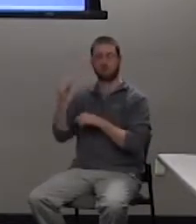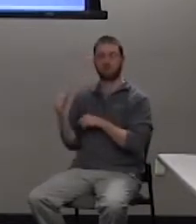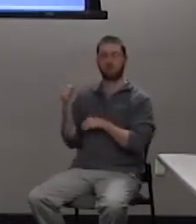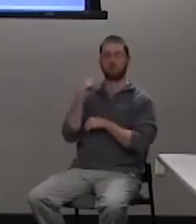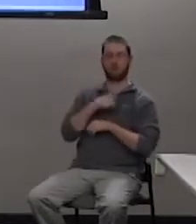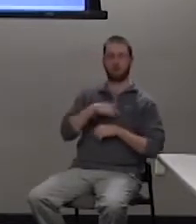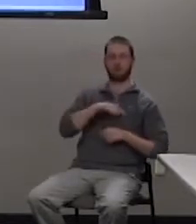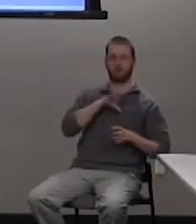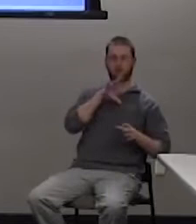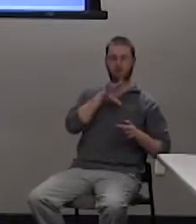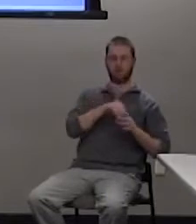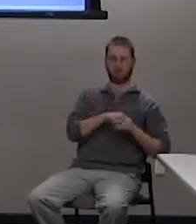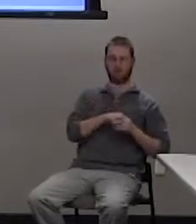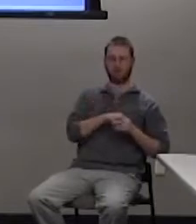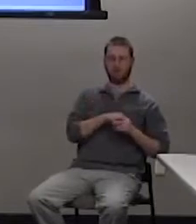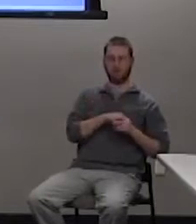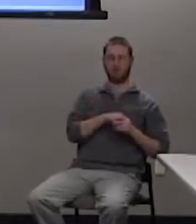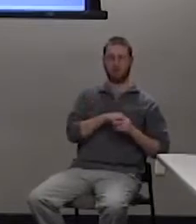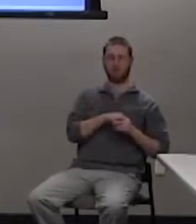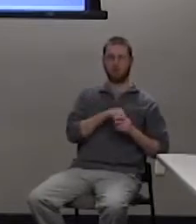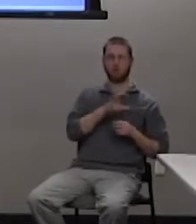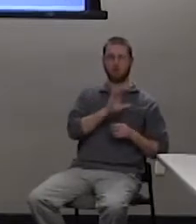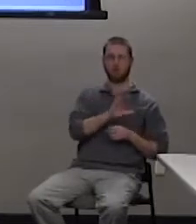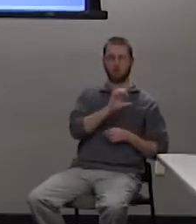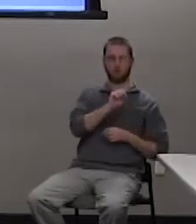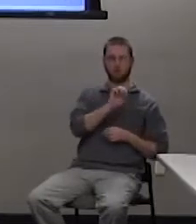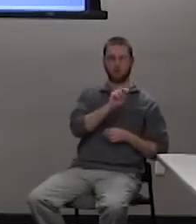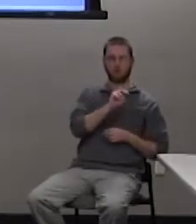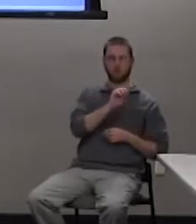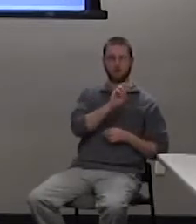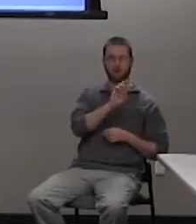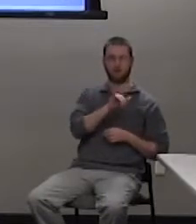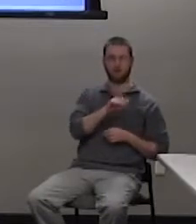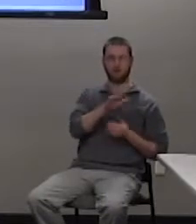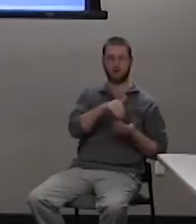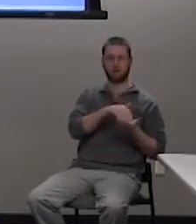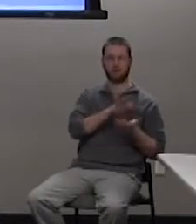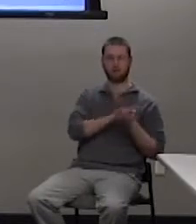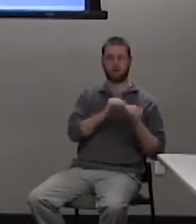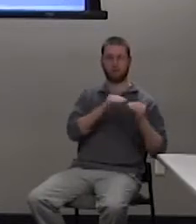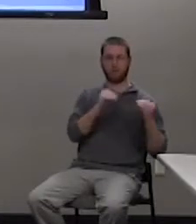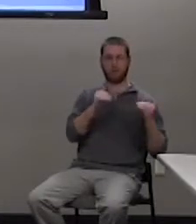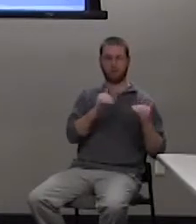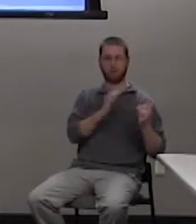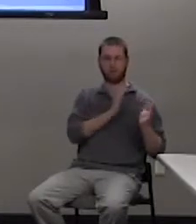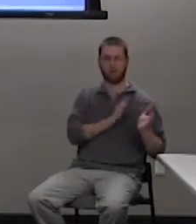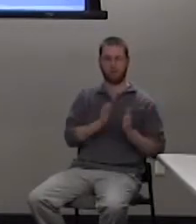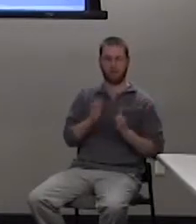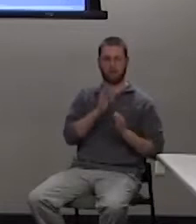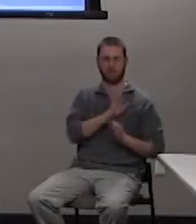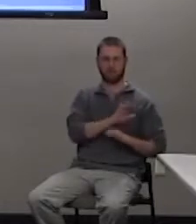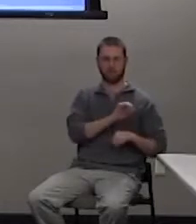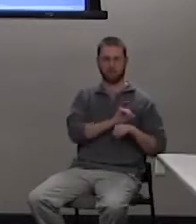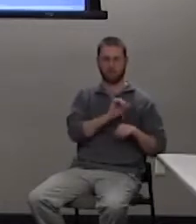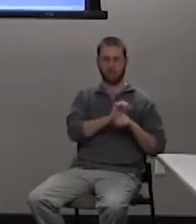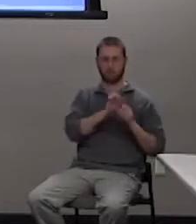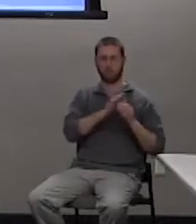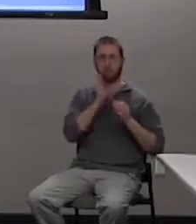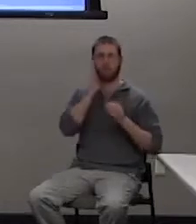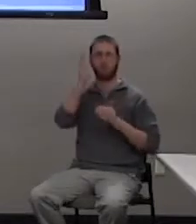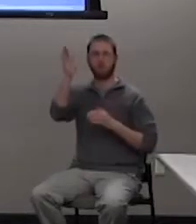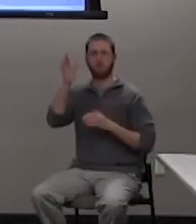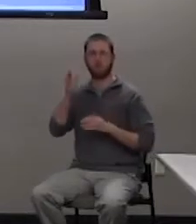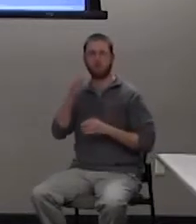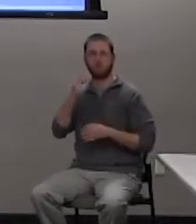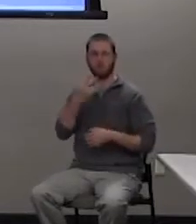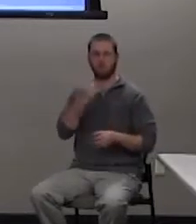do we get into your secondary and your middle school level and prepare them for jobs where if you